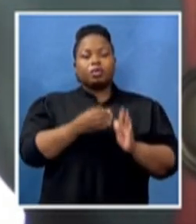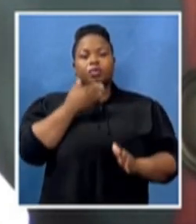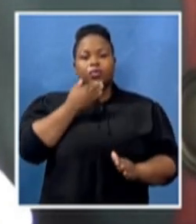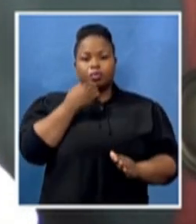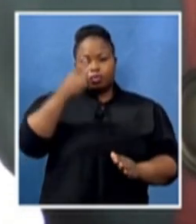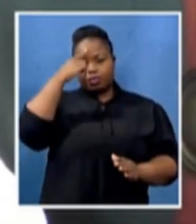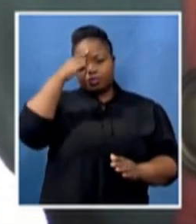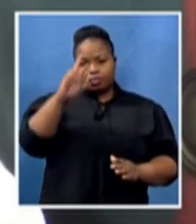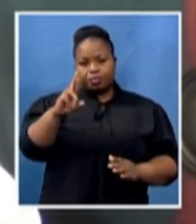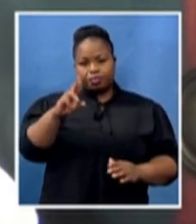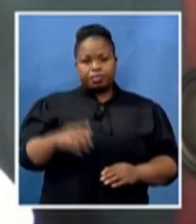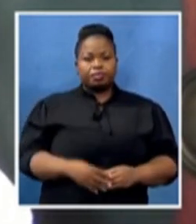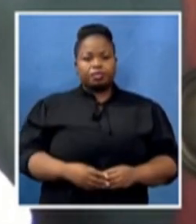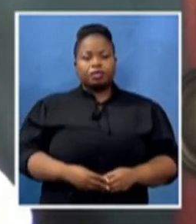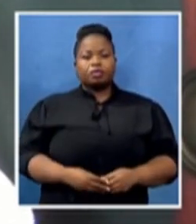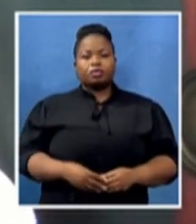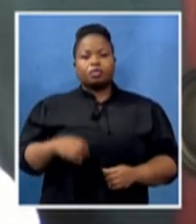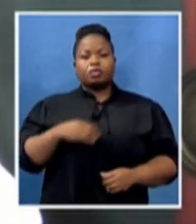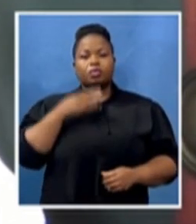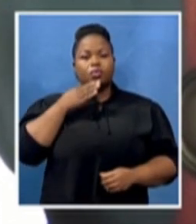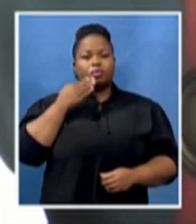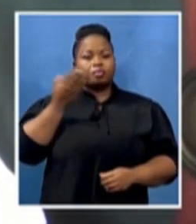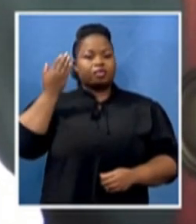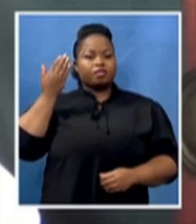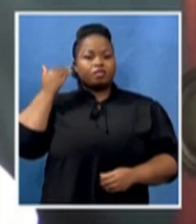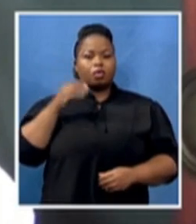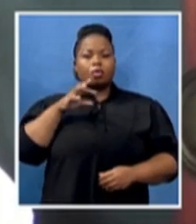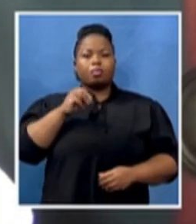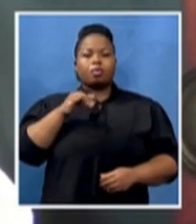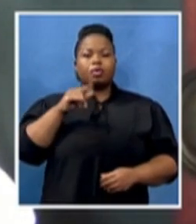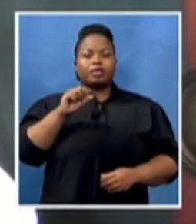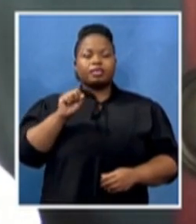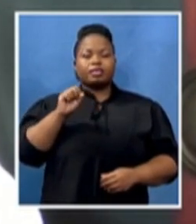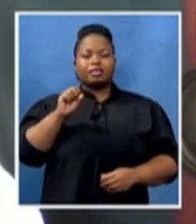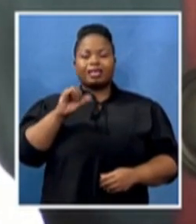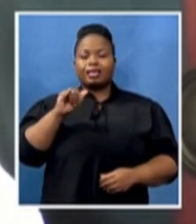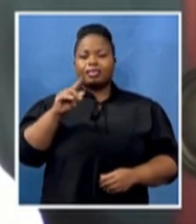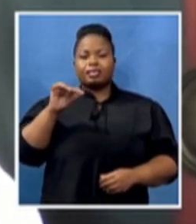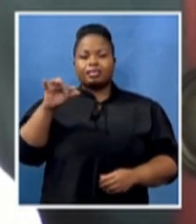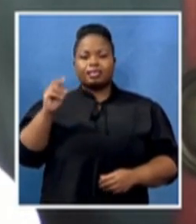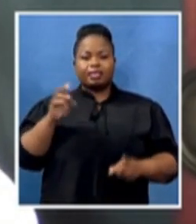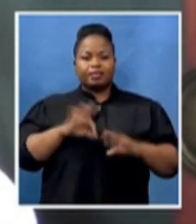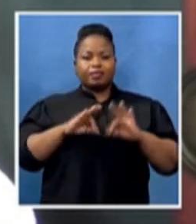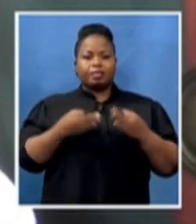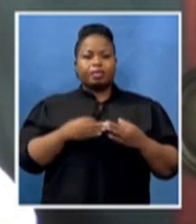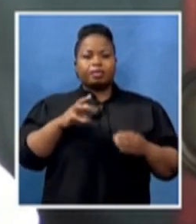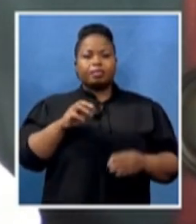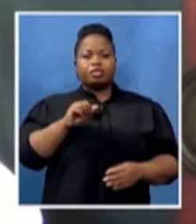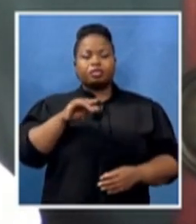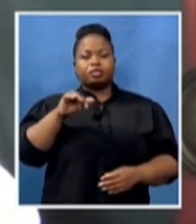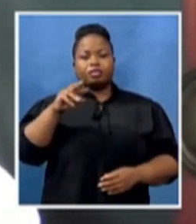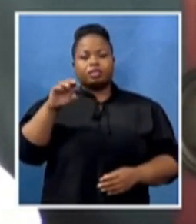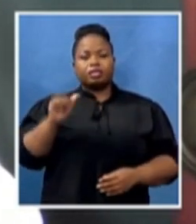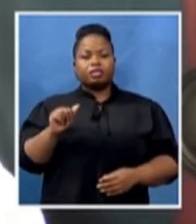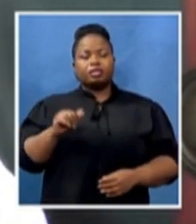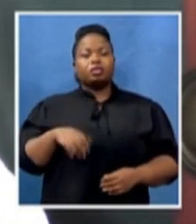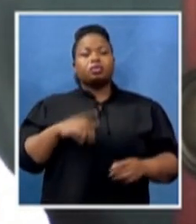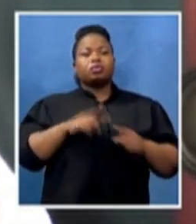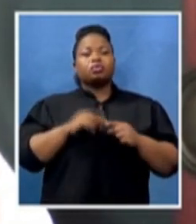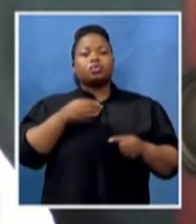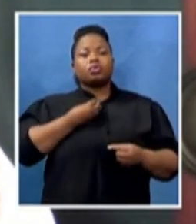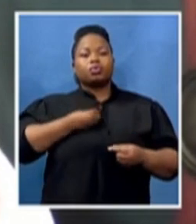Administration, the Mashinini family, the Putanang Youth Trust, Program Director, ladies and